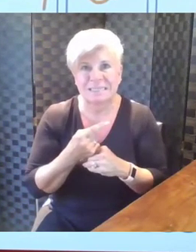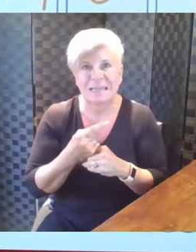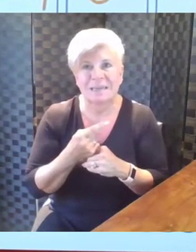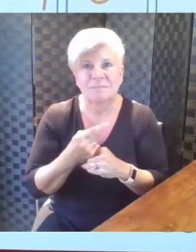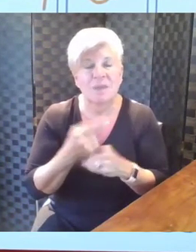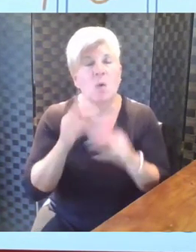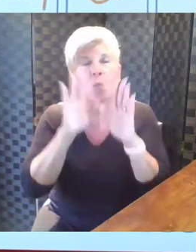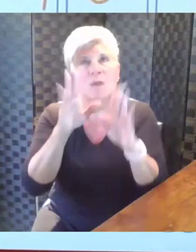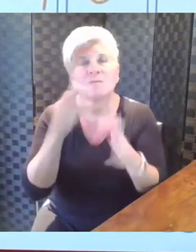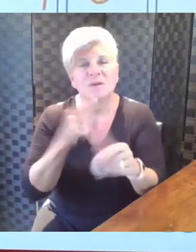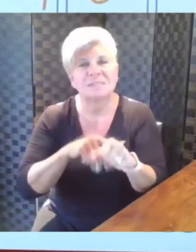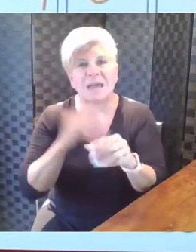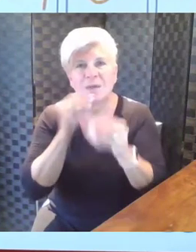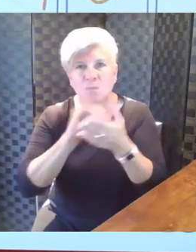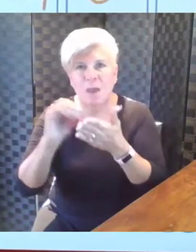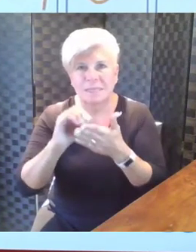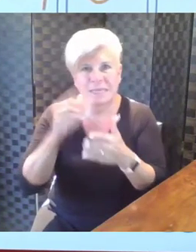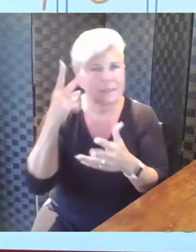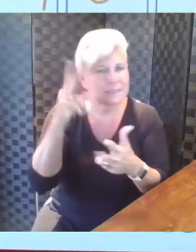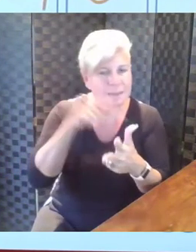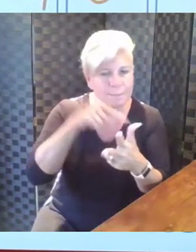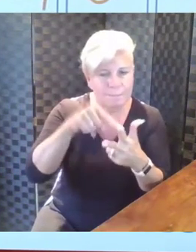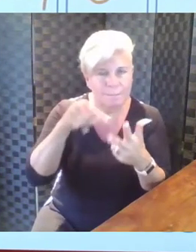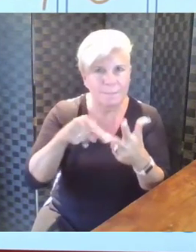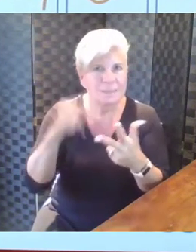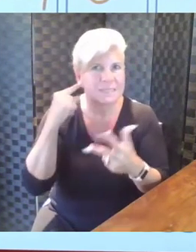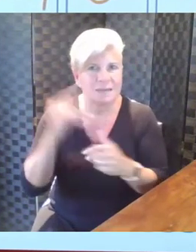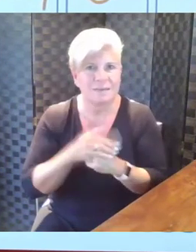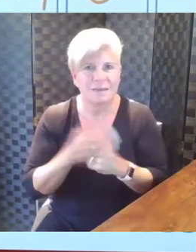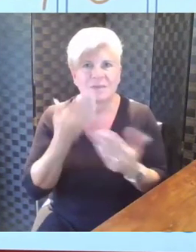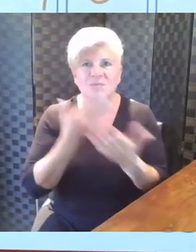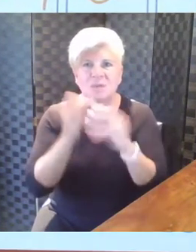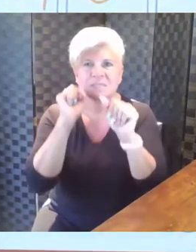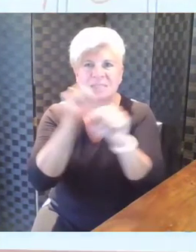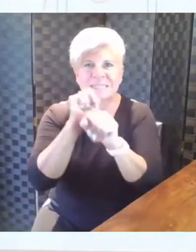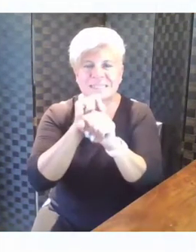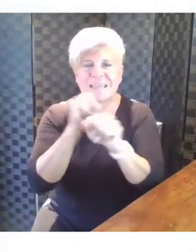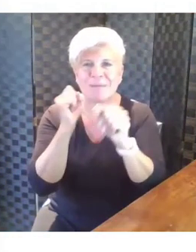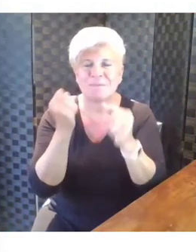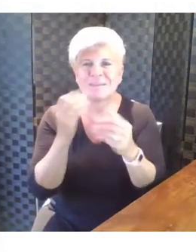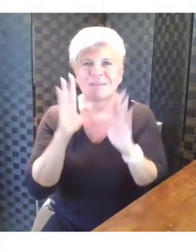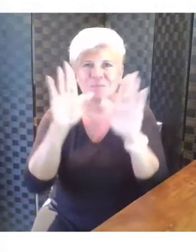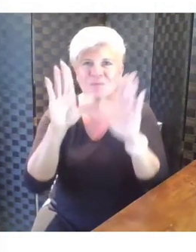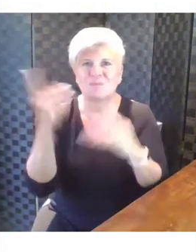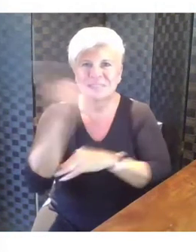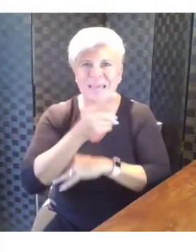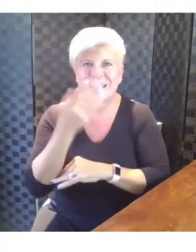great time writing these words and listening to beginning, middle, and ending sounds. Have a great day. Thank you.